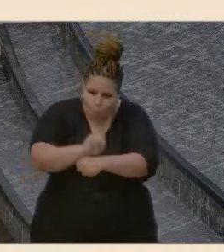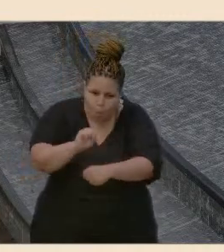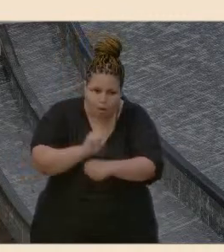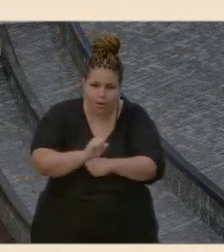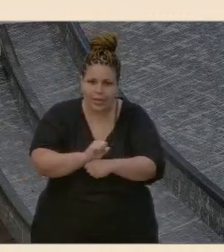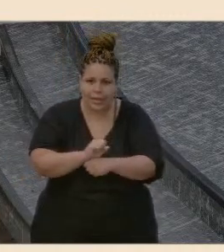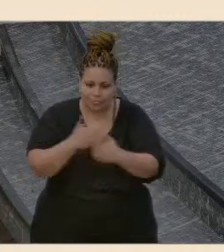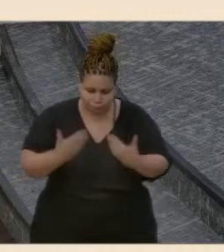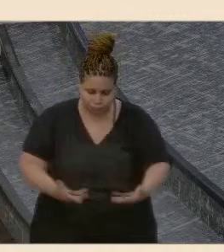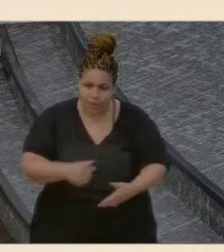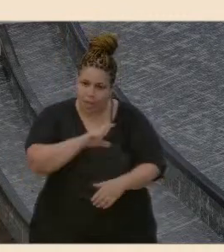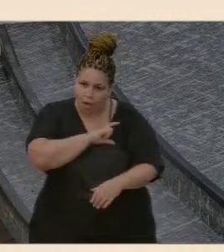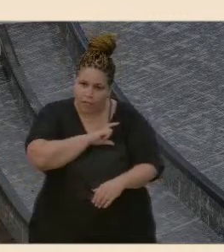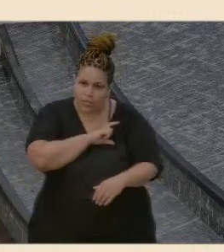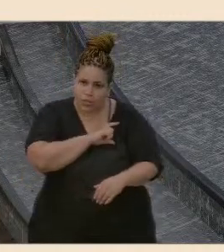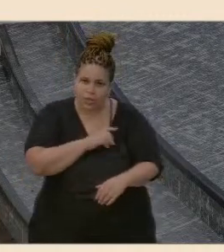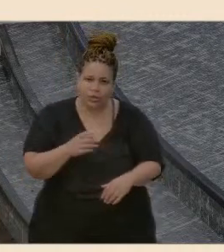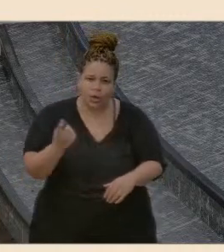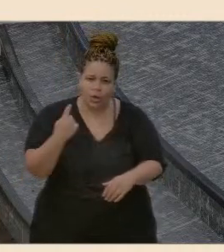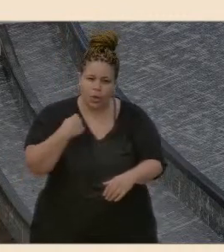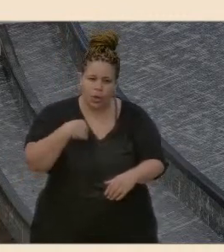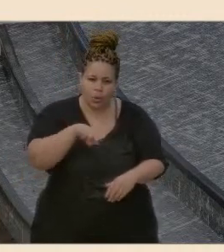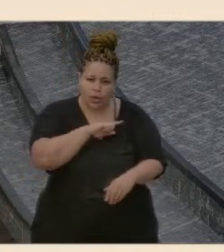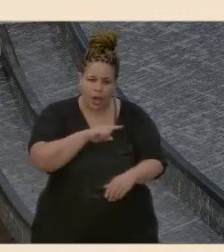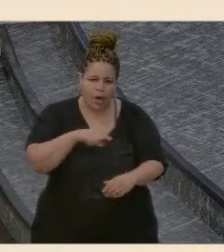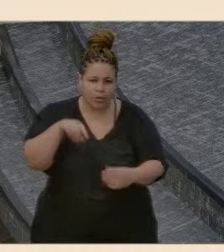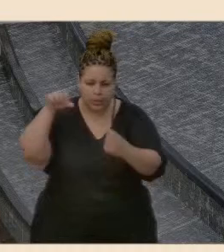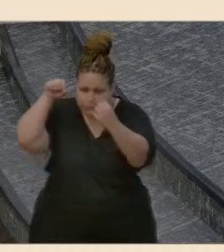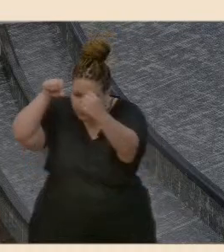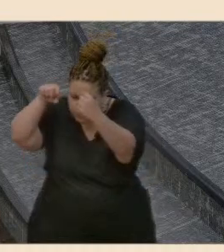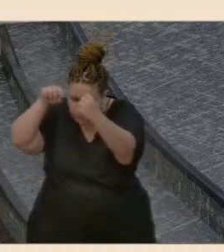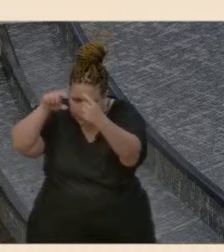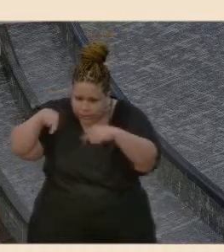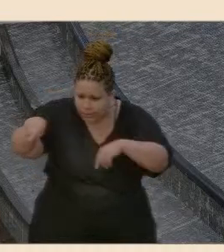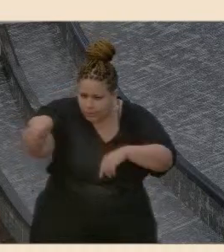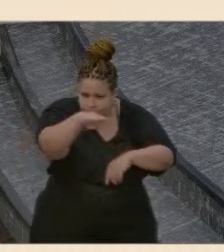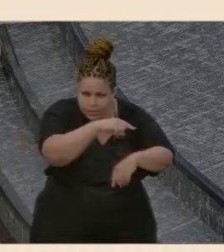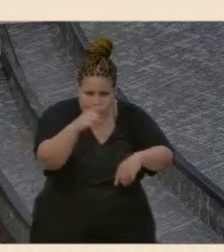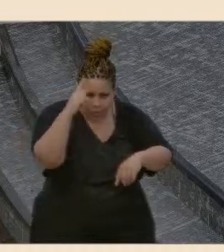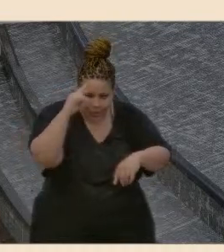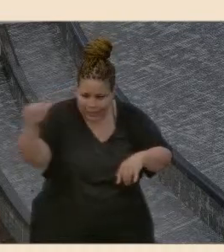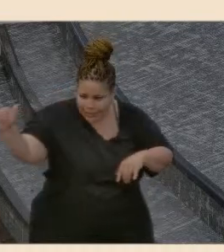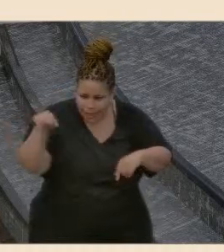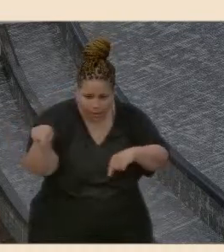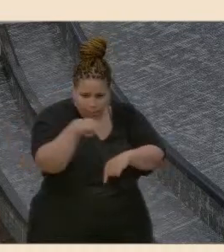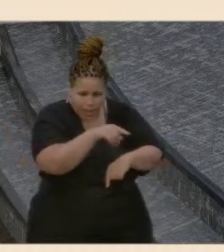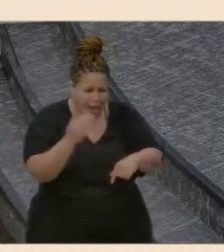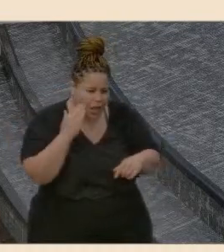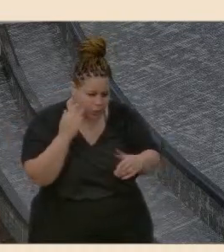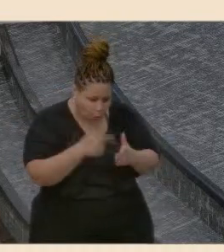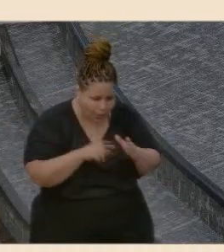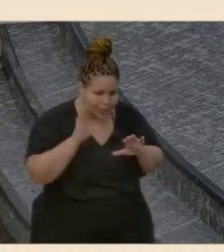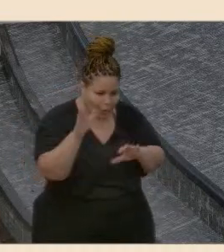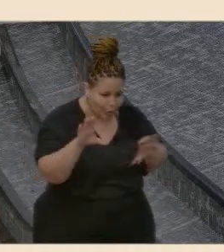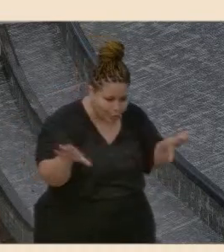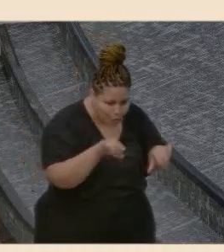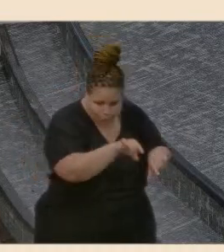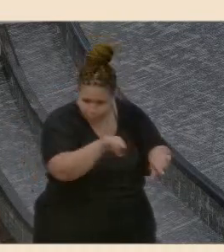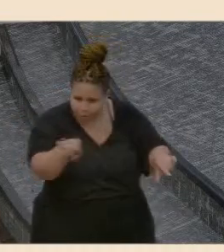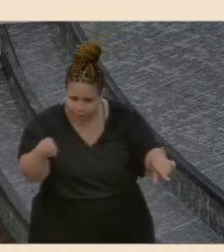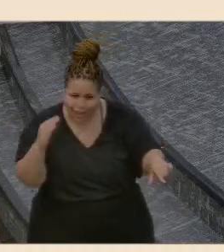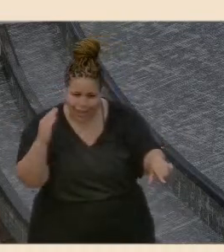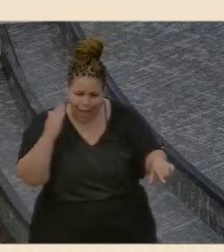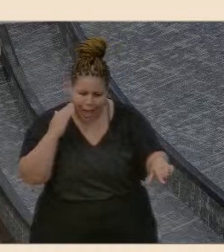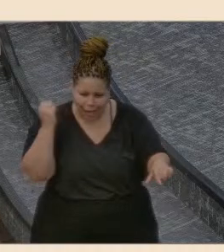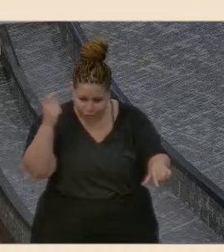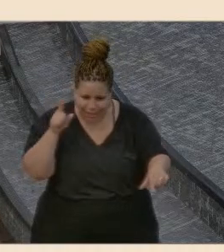and we all can read each other's mind. I know what he's going to do. I know how he's going to approach. It's going to be fair across the board. Because